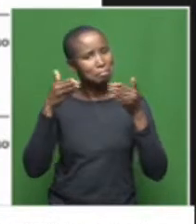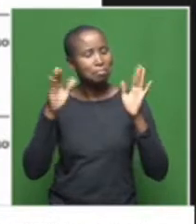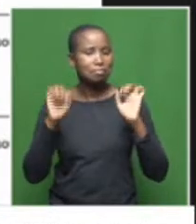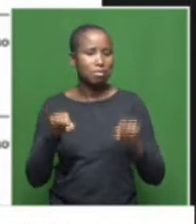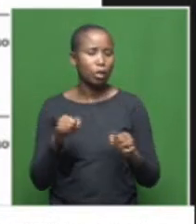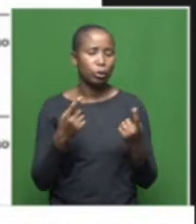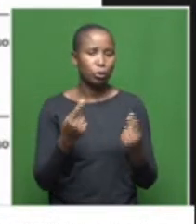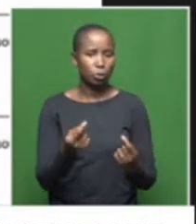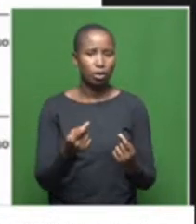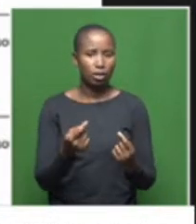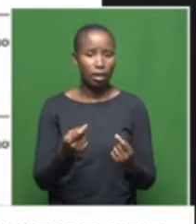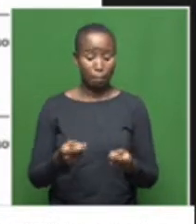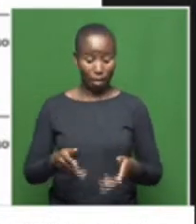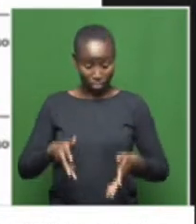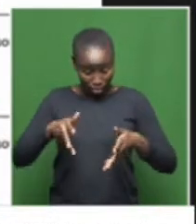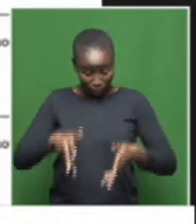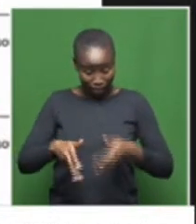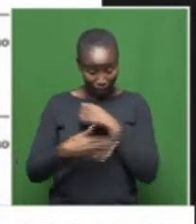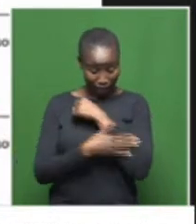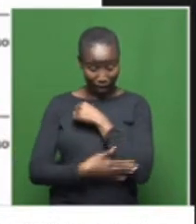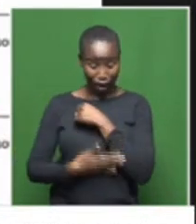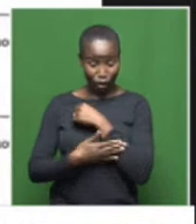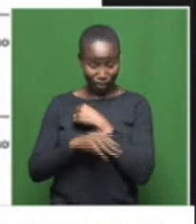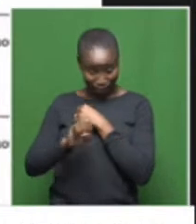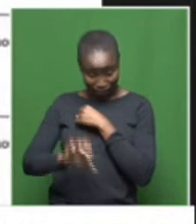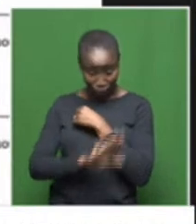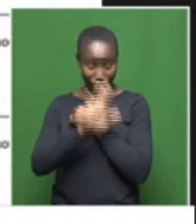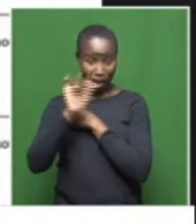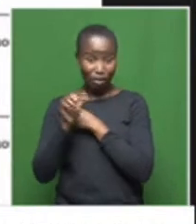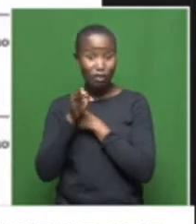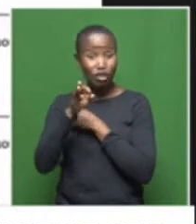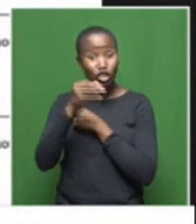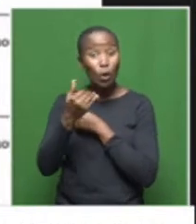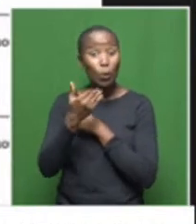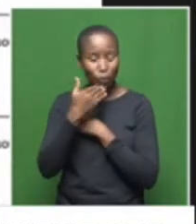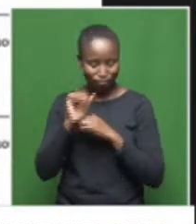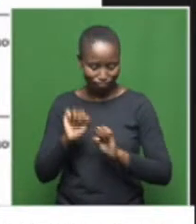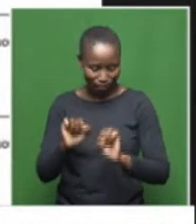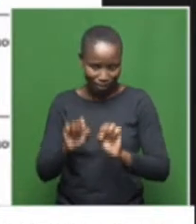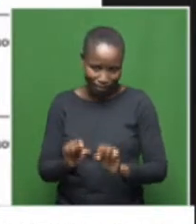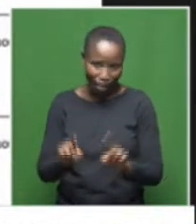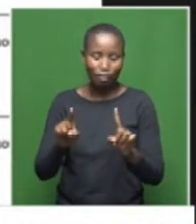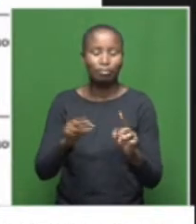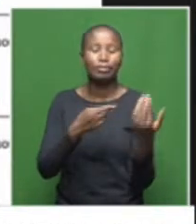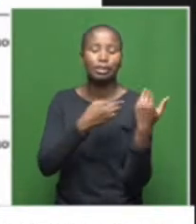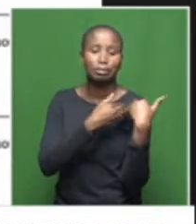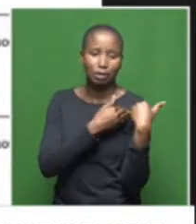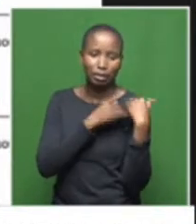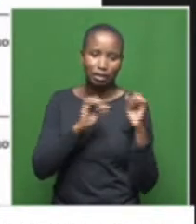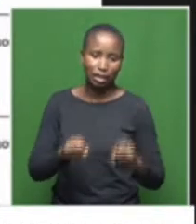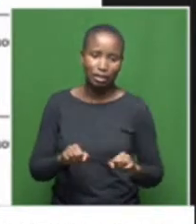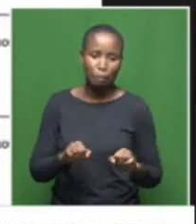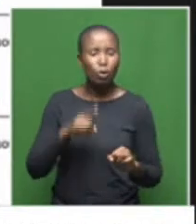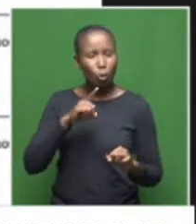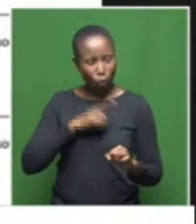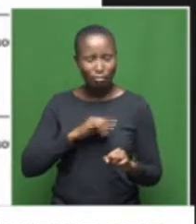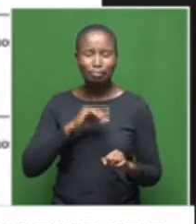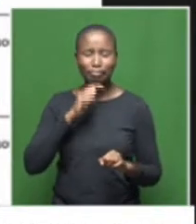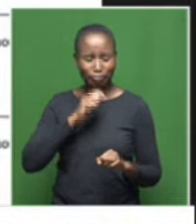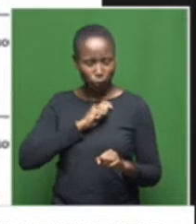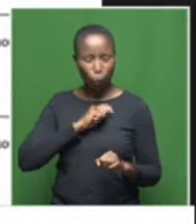of this country is in our hands. We can reach where the other nations have reached. We have enough stock, enough